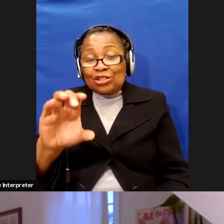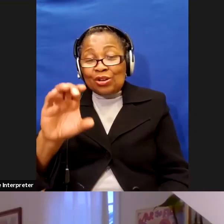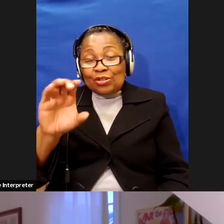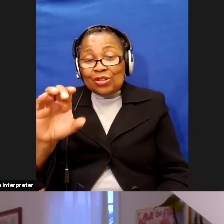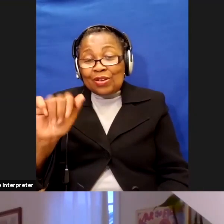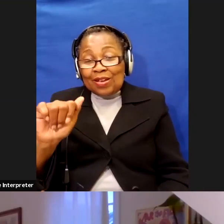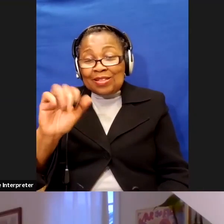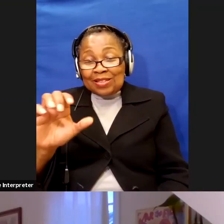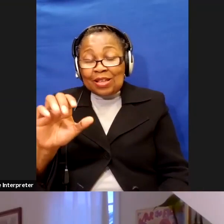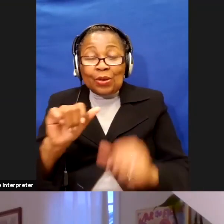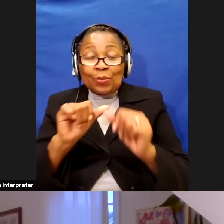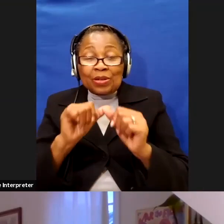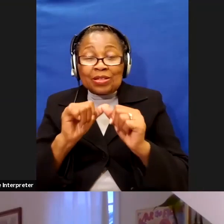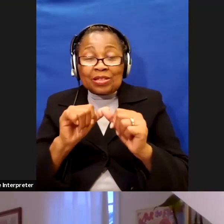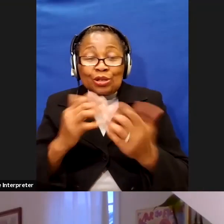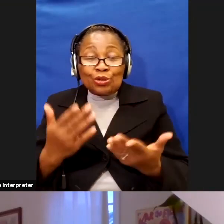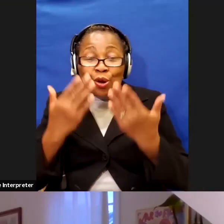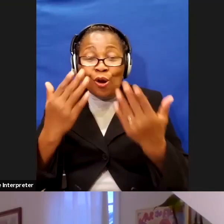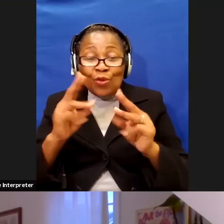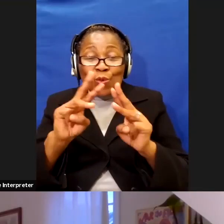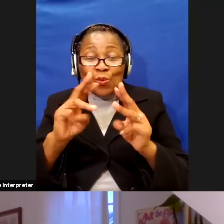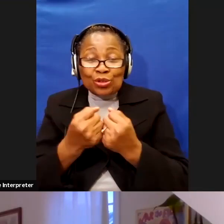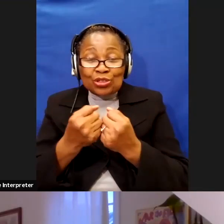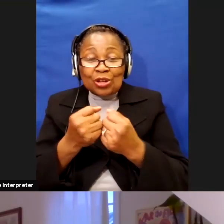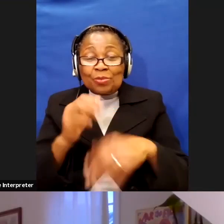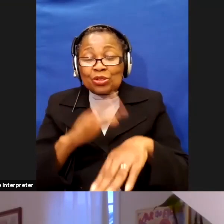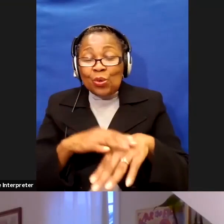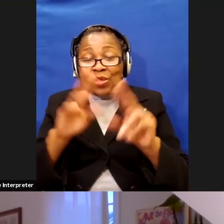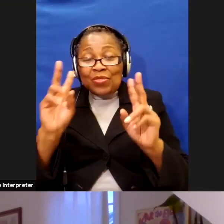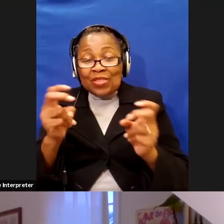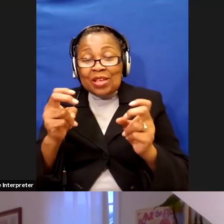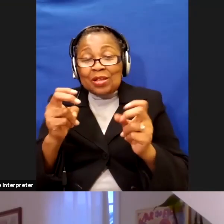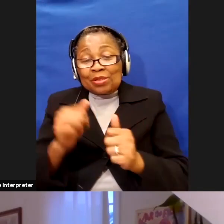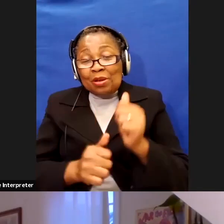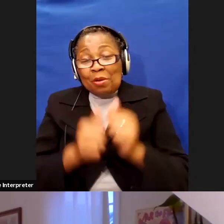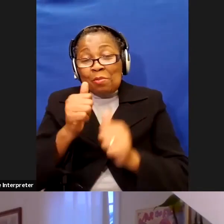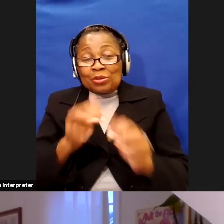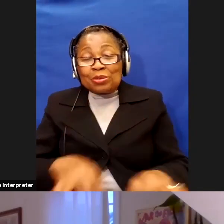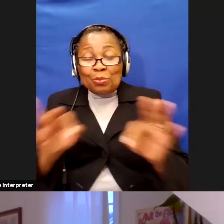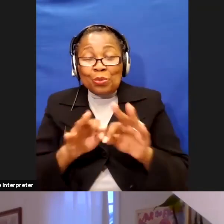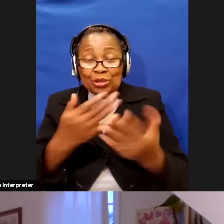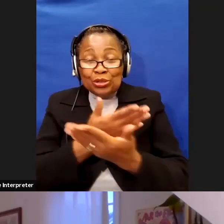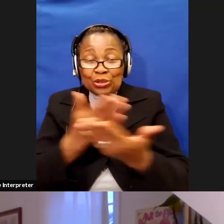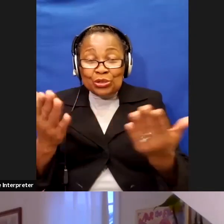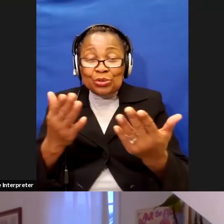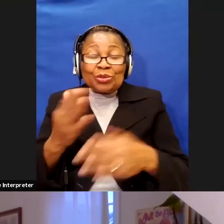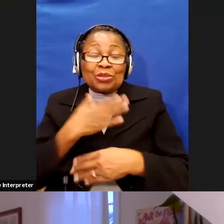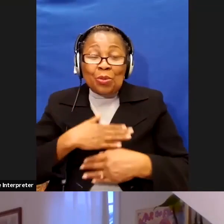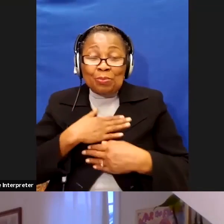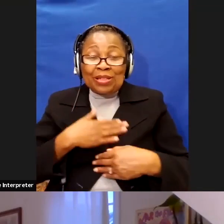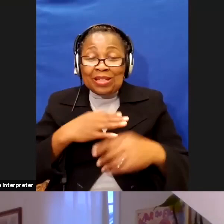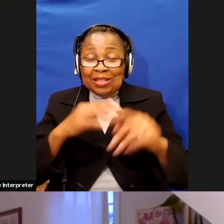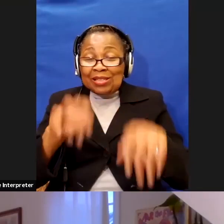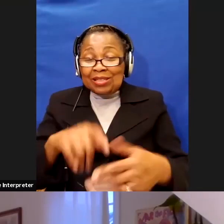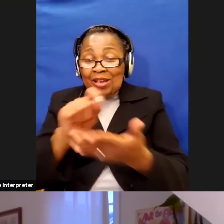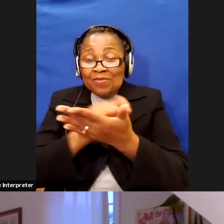Consortium will continue offering workshops on themes that are most relevant to you. So please do take our survey to let us know what you